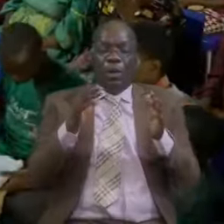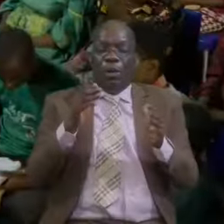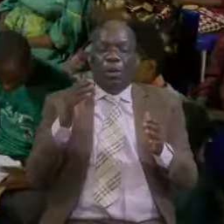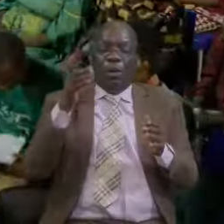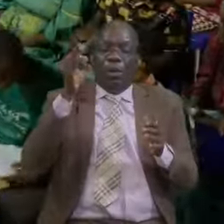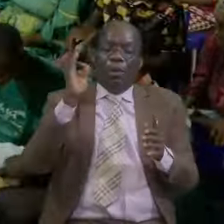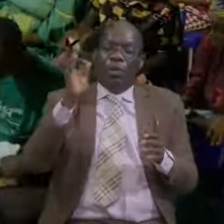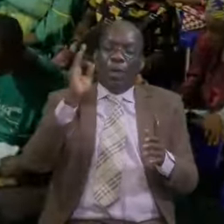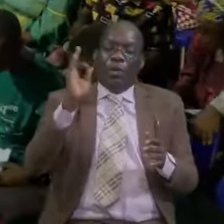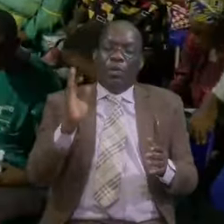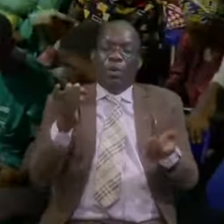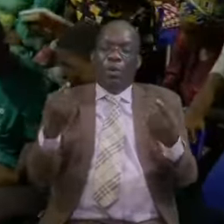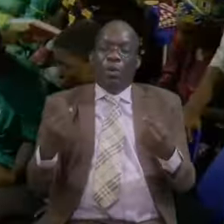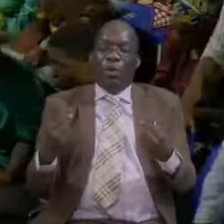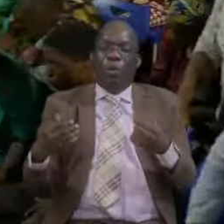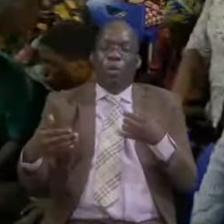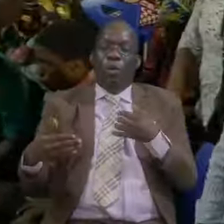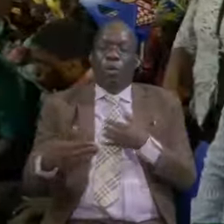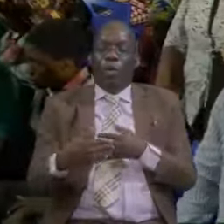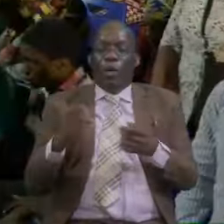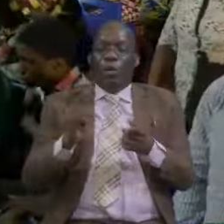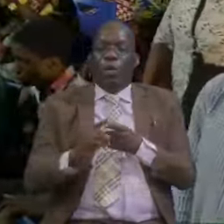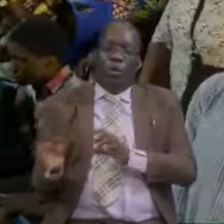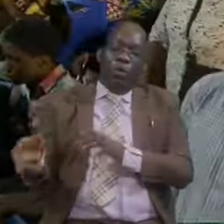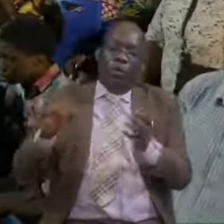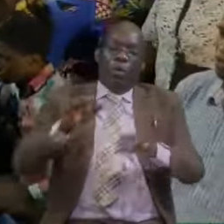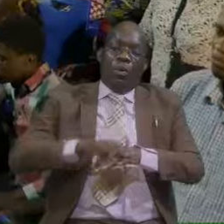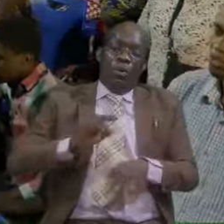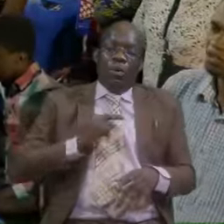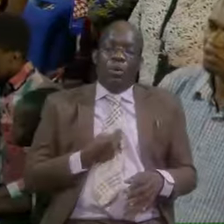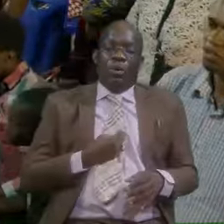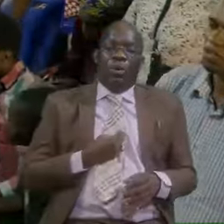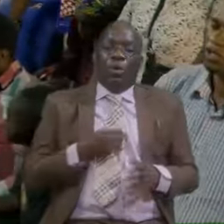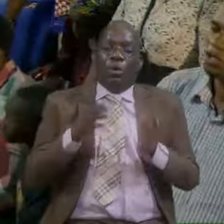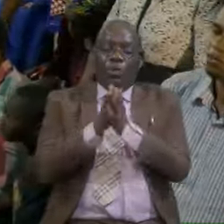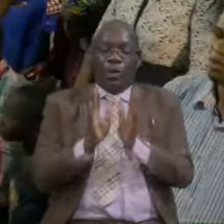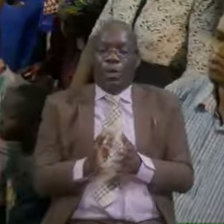pour upon us the prayers? Get ready.